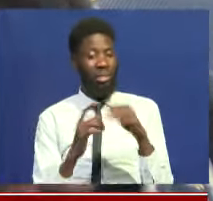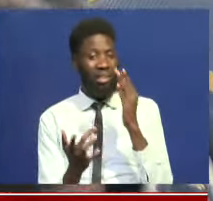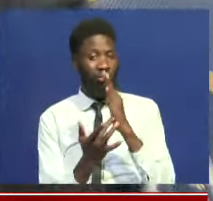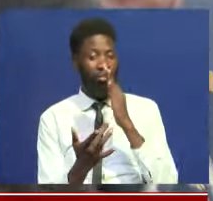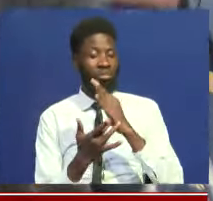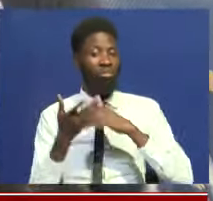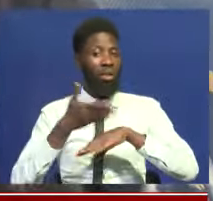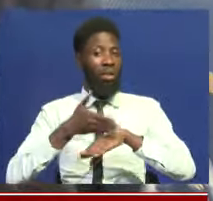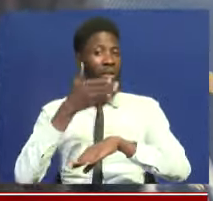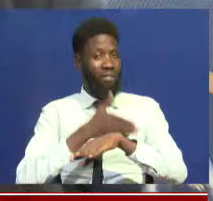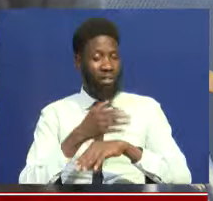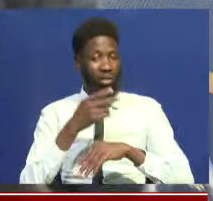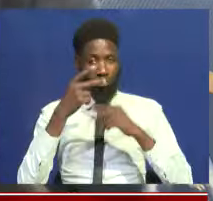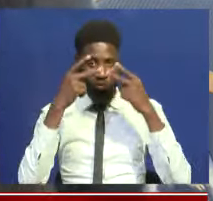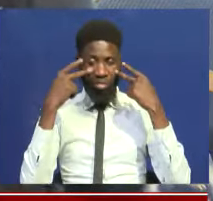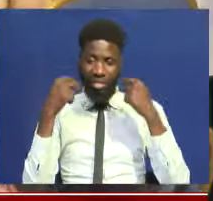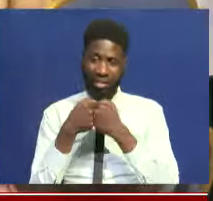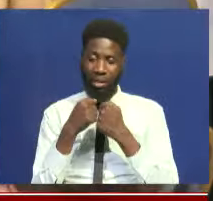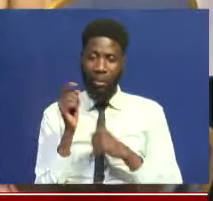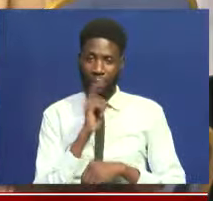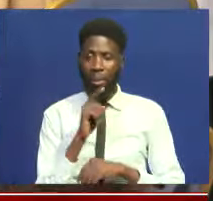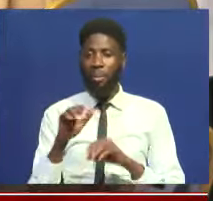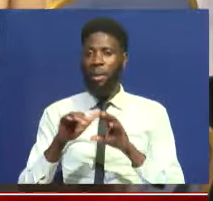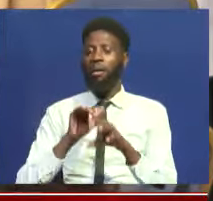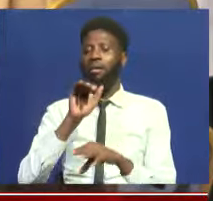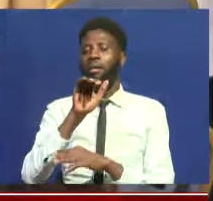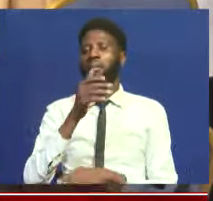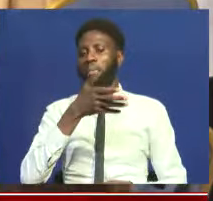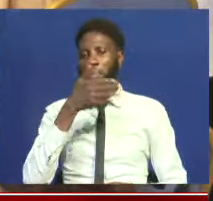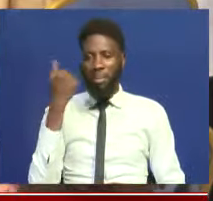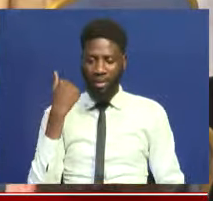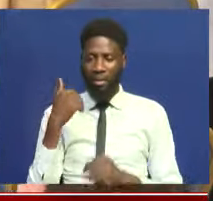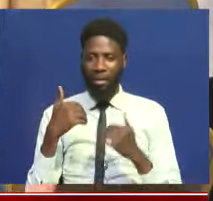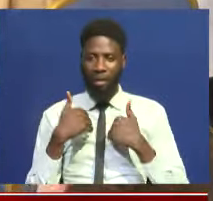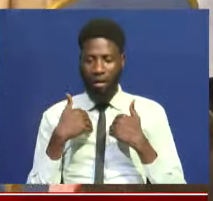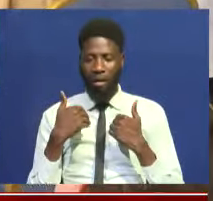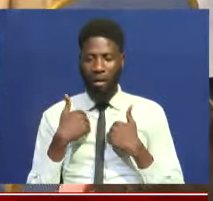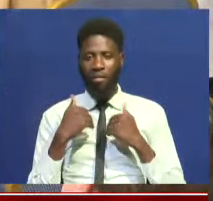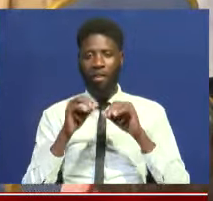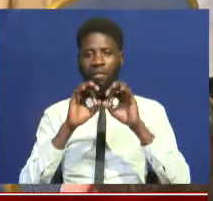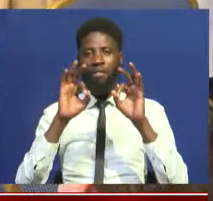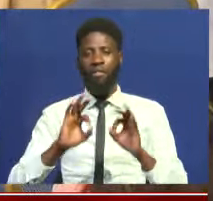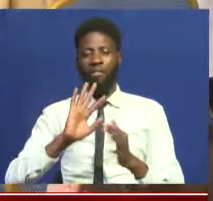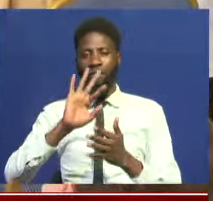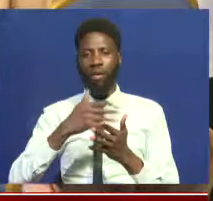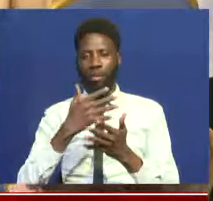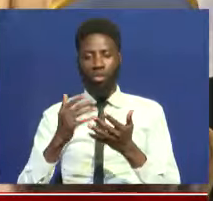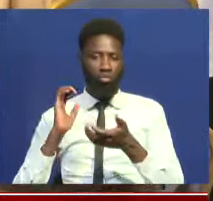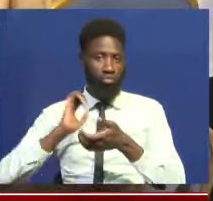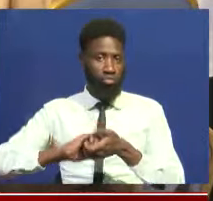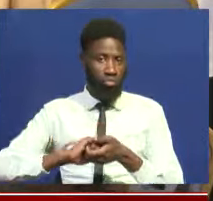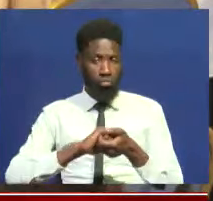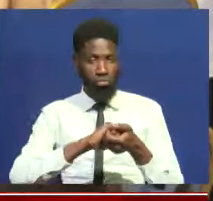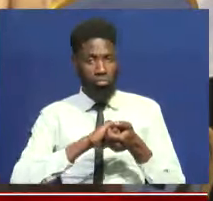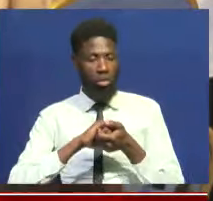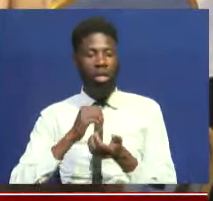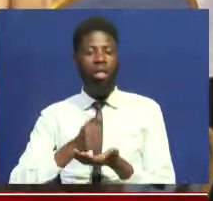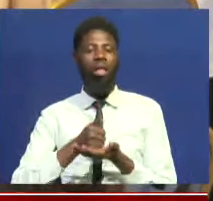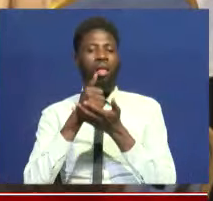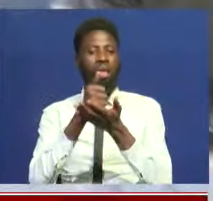member states were called upon to adopt effective multilateral framework to resolve the persistent and evolving threat of terrorism and